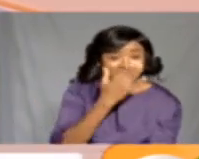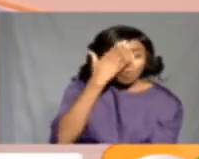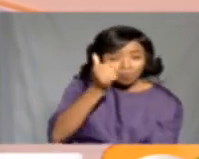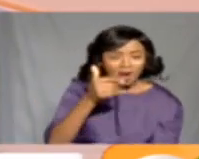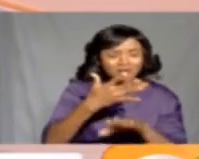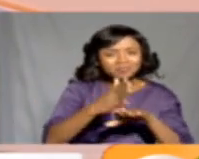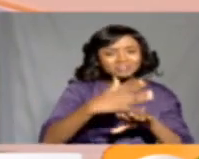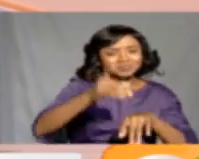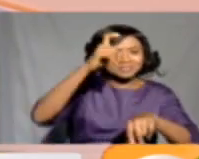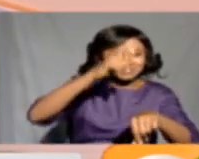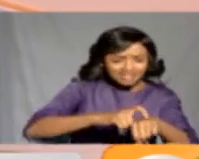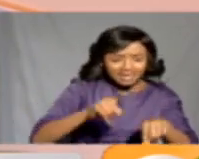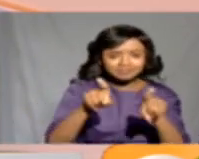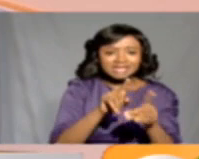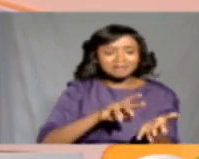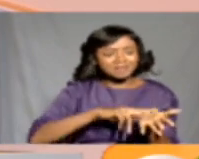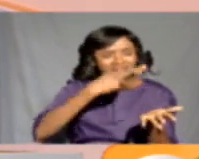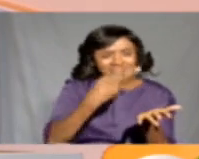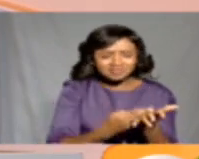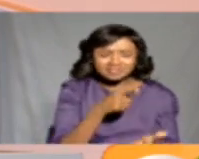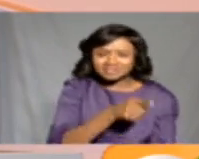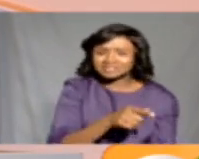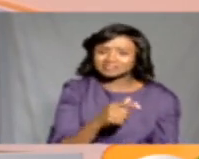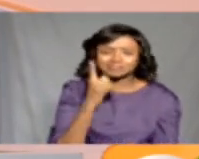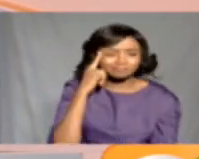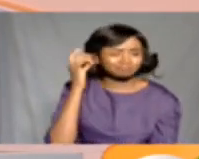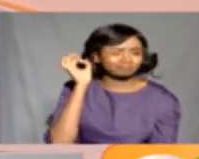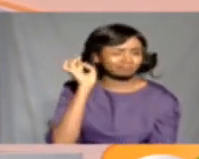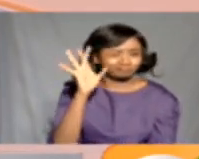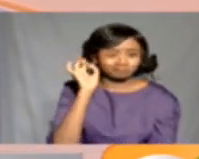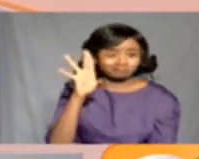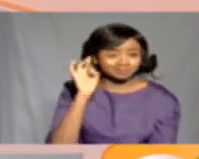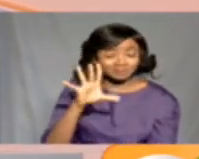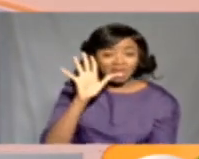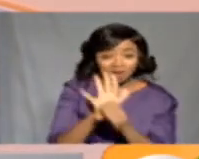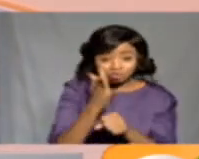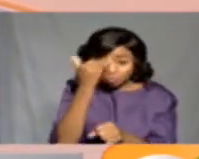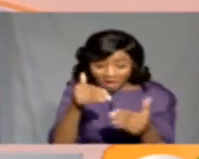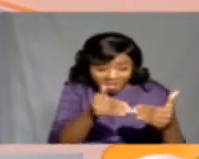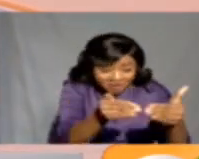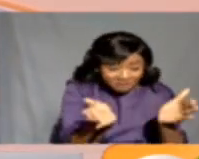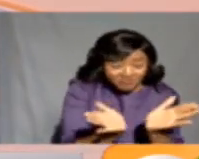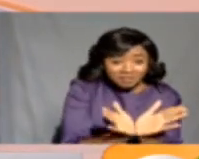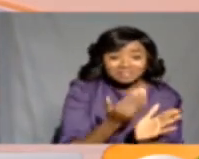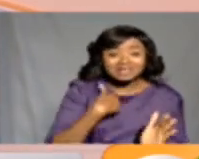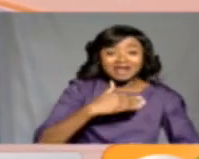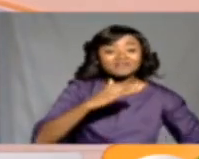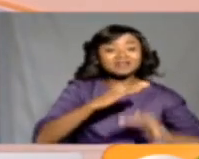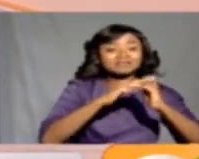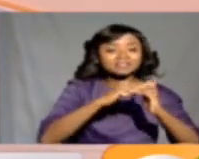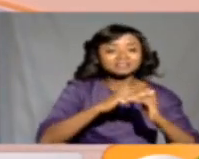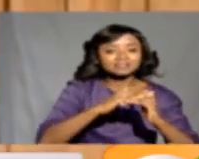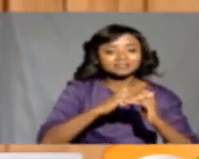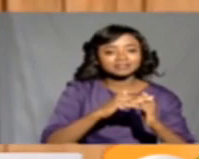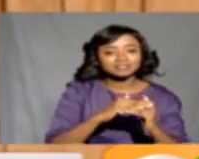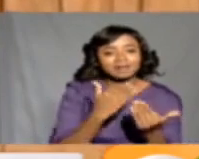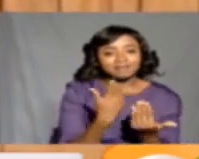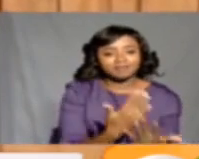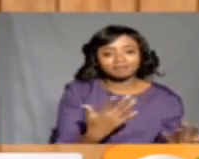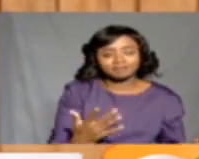wasted time and resources is an overwhelming headache, especially with families with limited means.